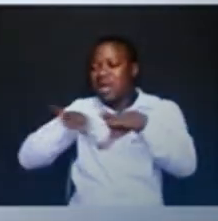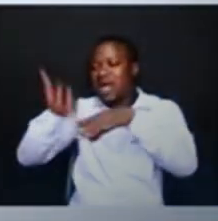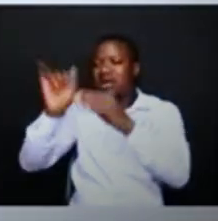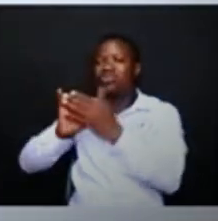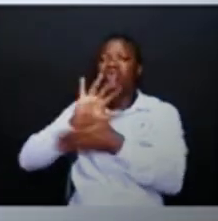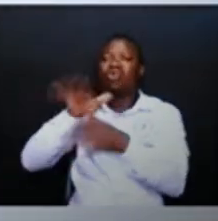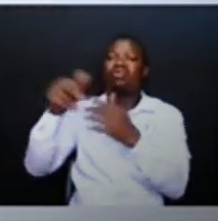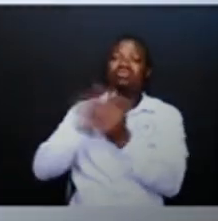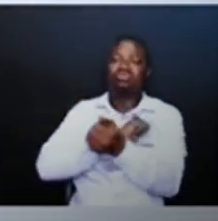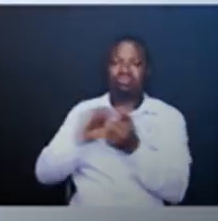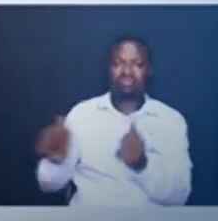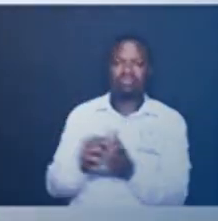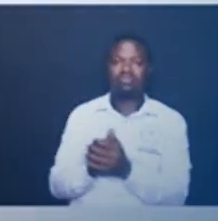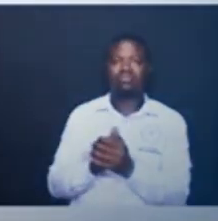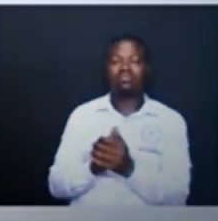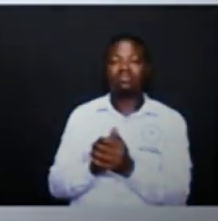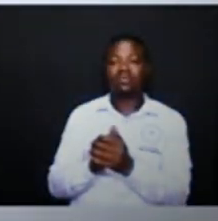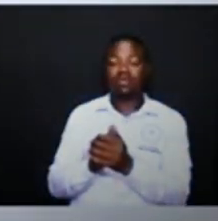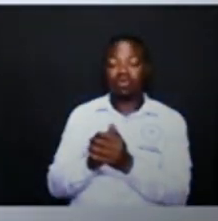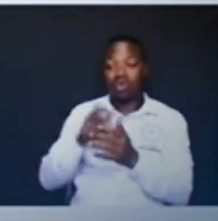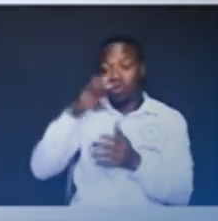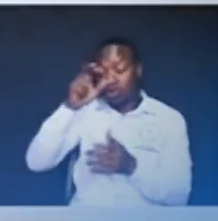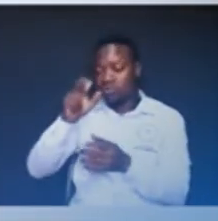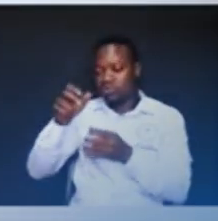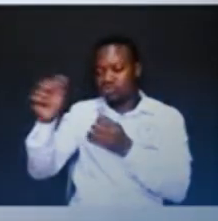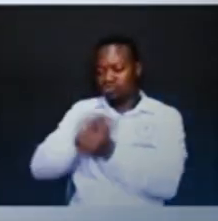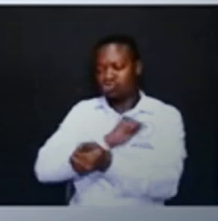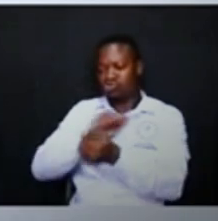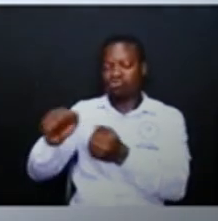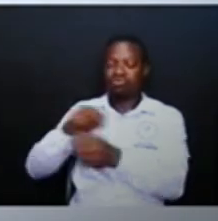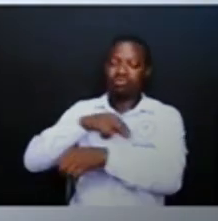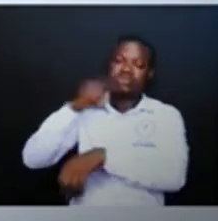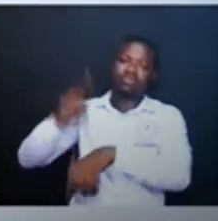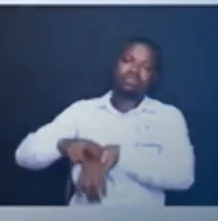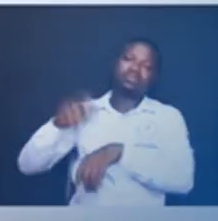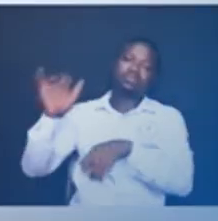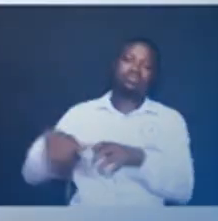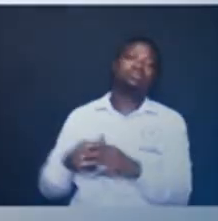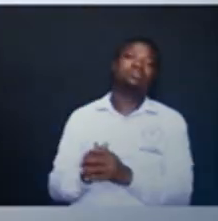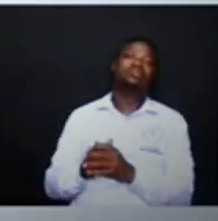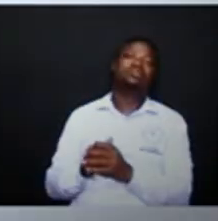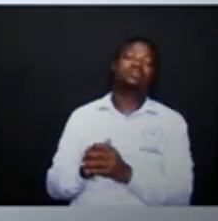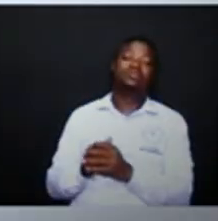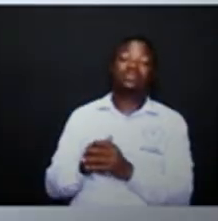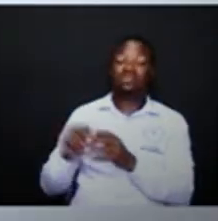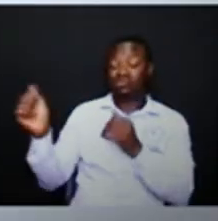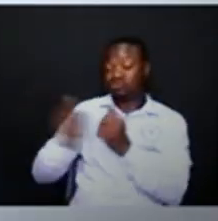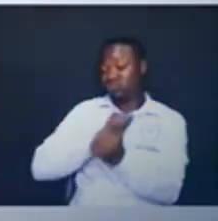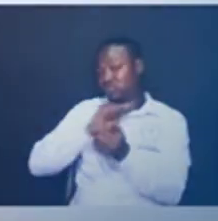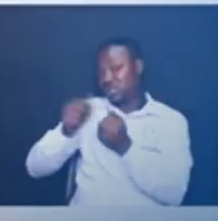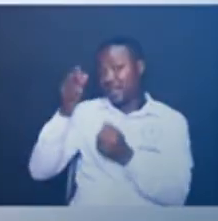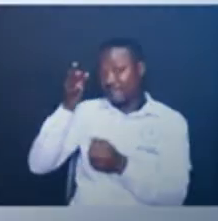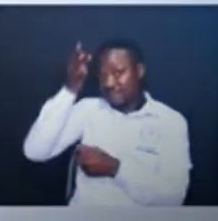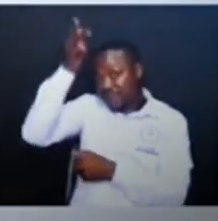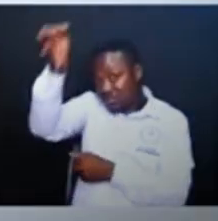See, corruption destroys nations. It destroys the future.